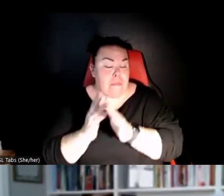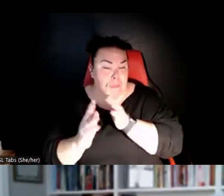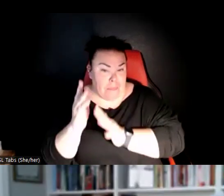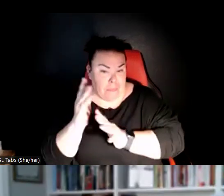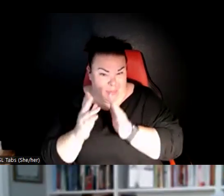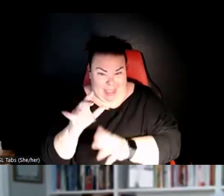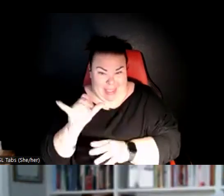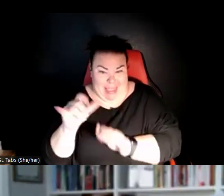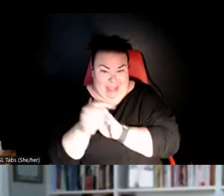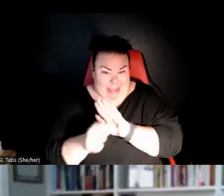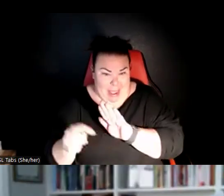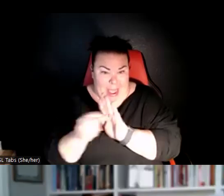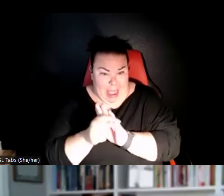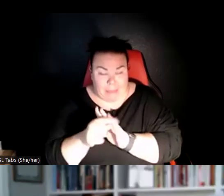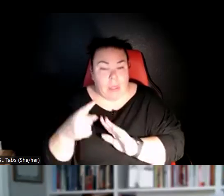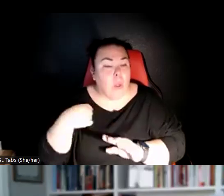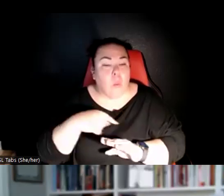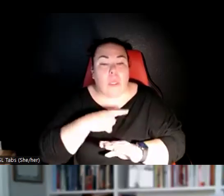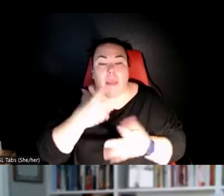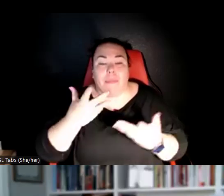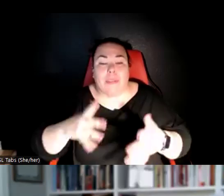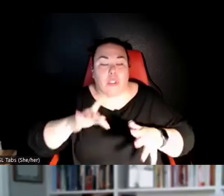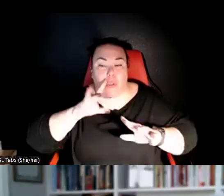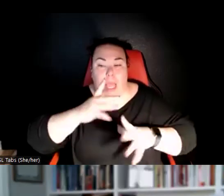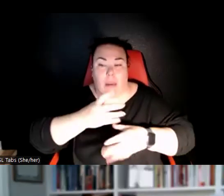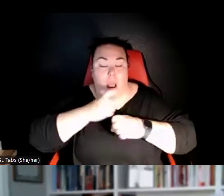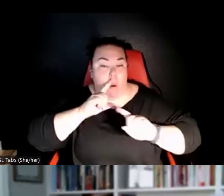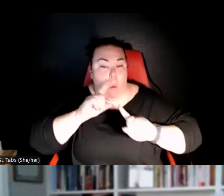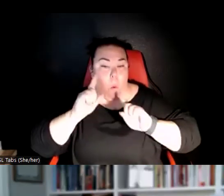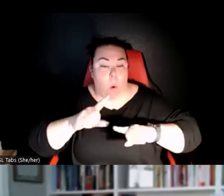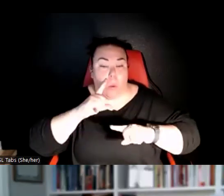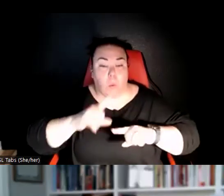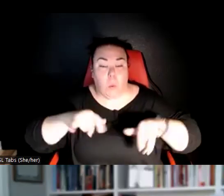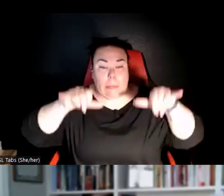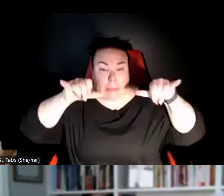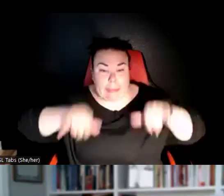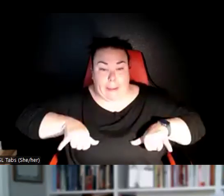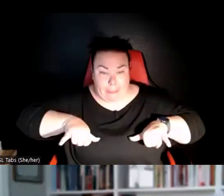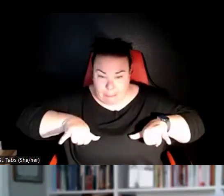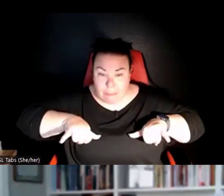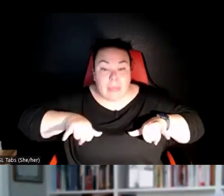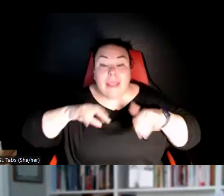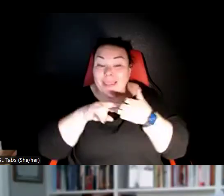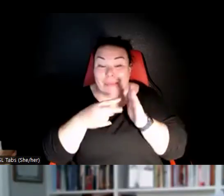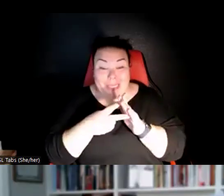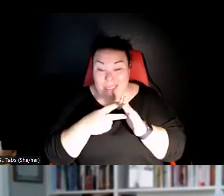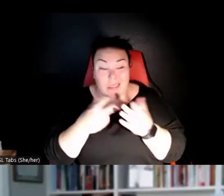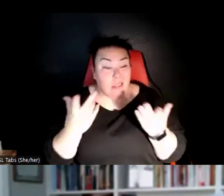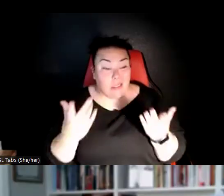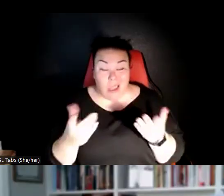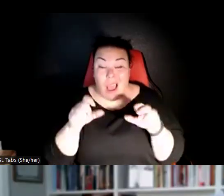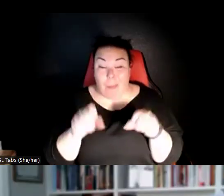locked down. There was not a lot of opportunity for us to get individuals into shelters.